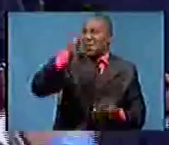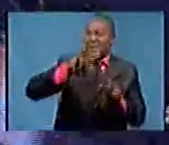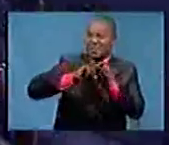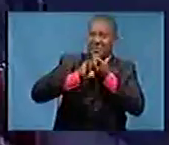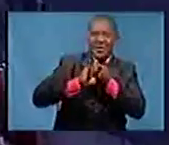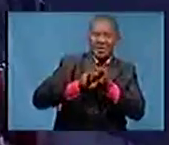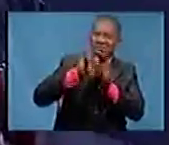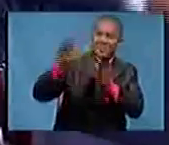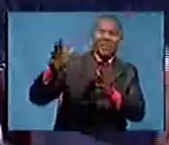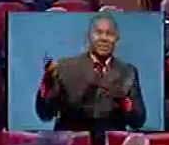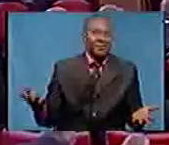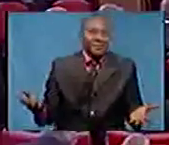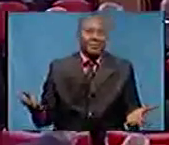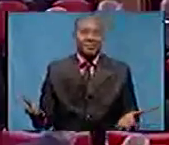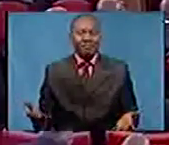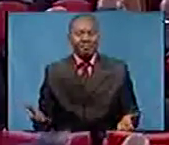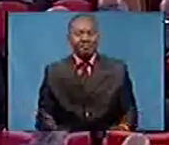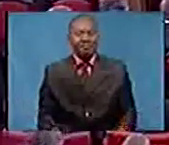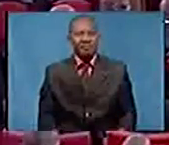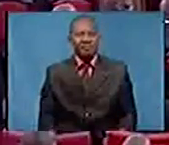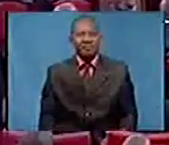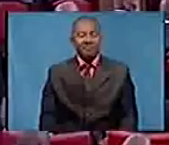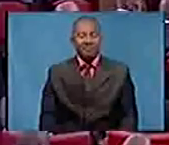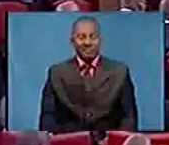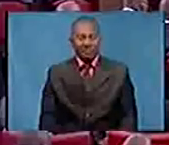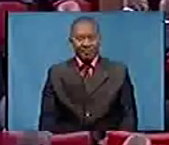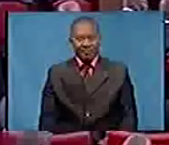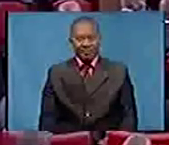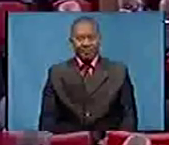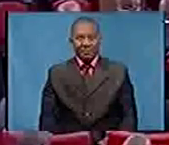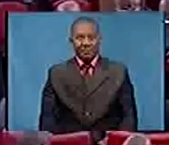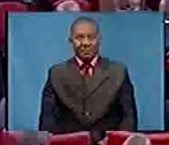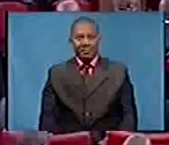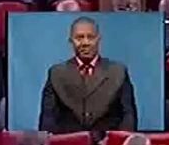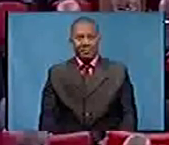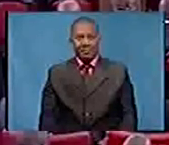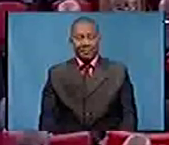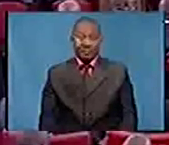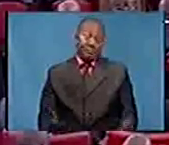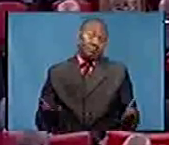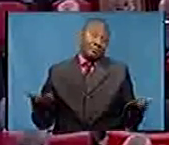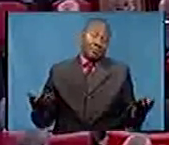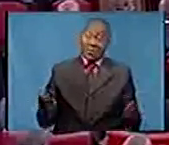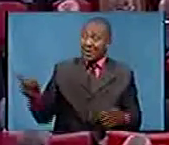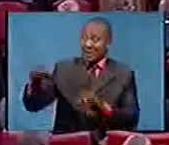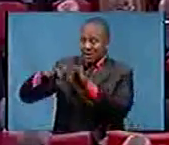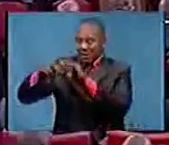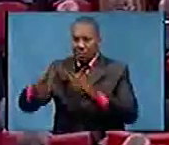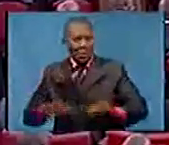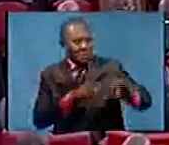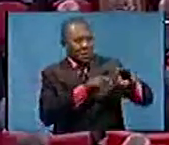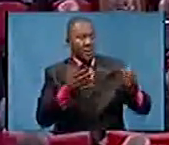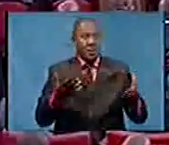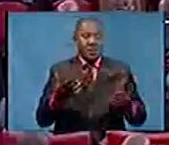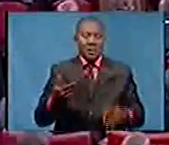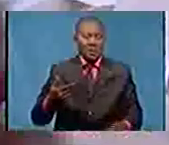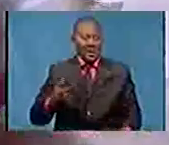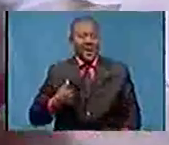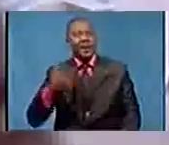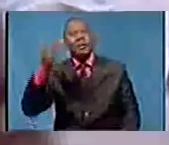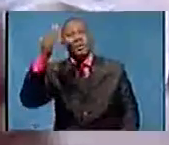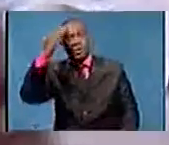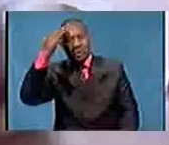Yeah, but at least the chairman is still there. The chairman is still there. Our chairman is also here. And I believe they've